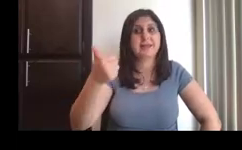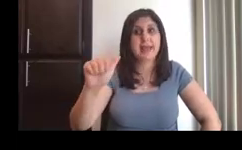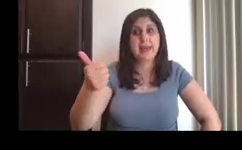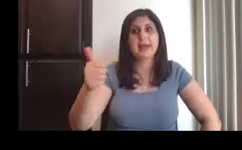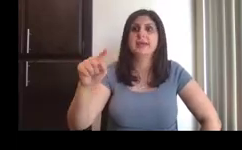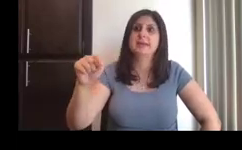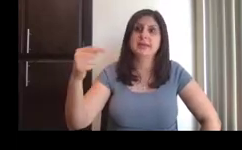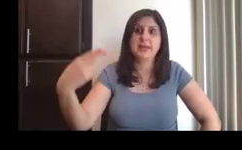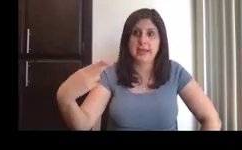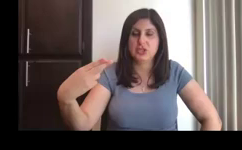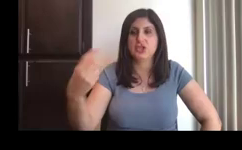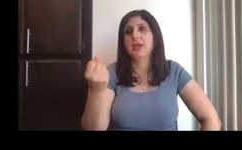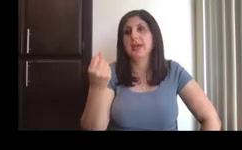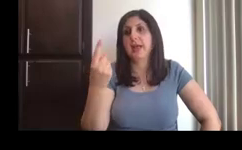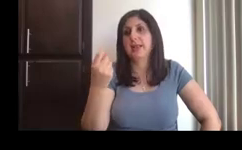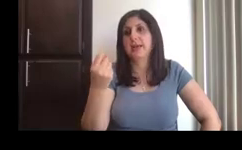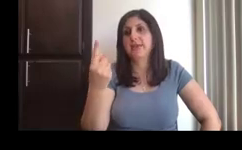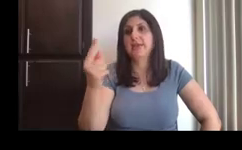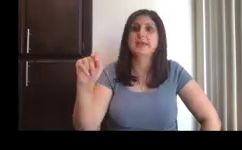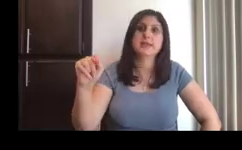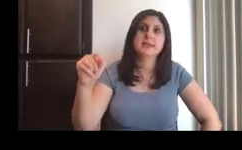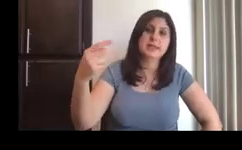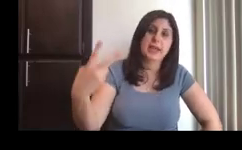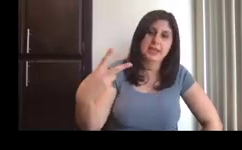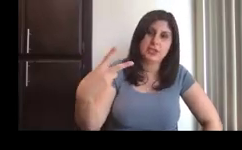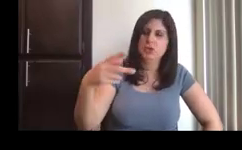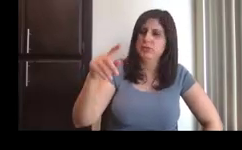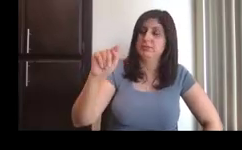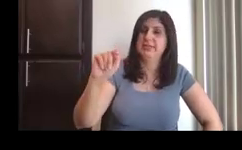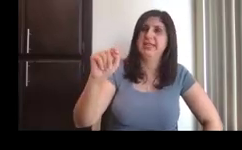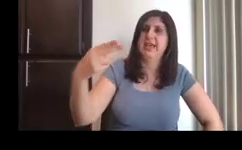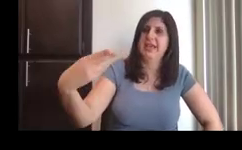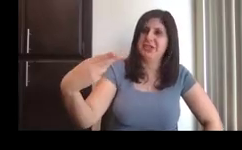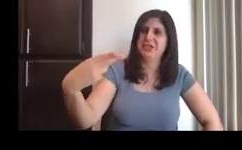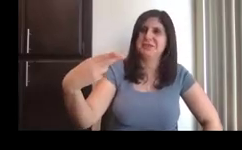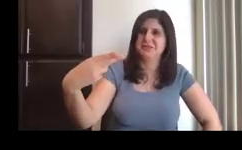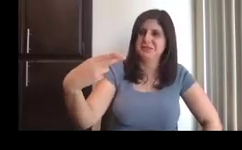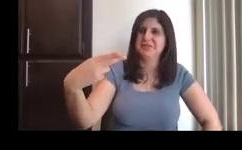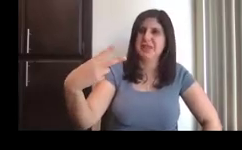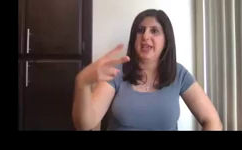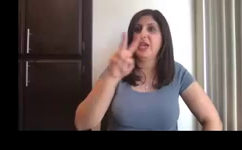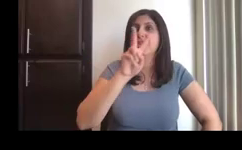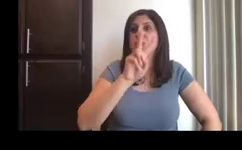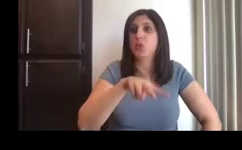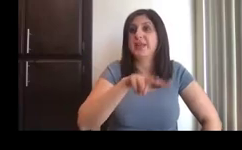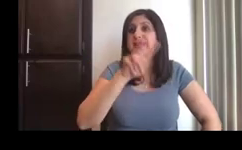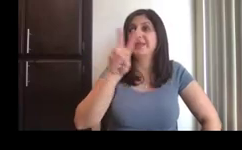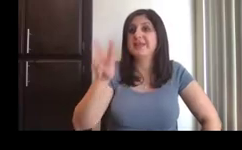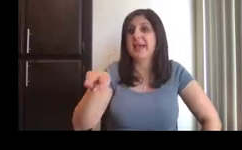Okay, 10 TH. 11 TH. Oops, TH.